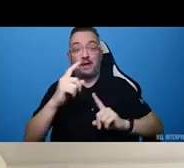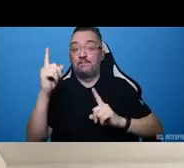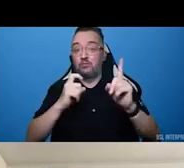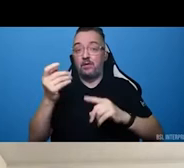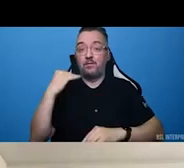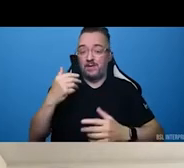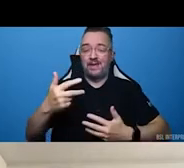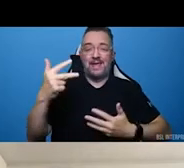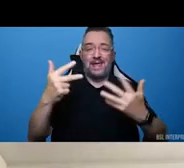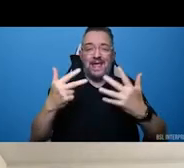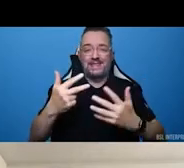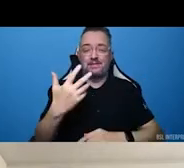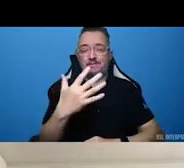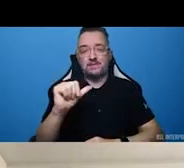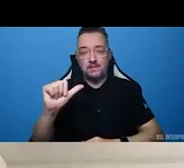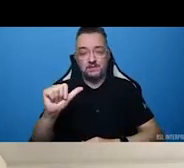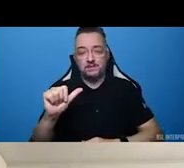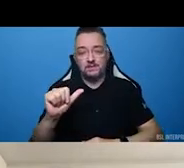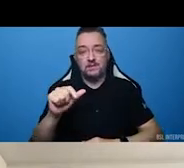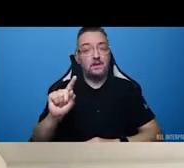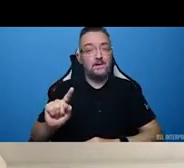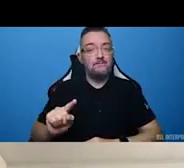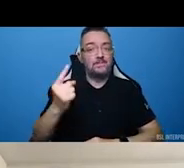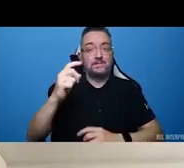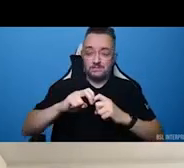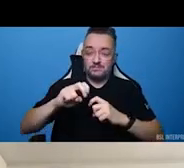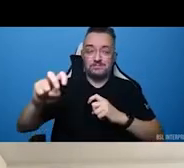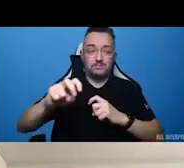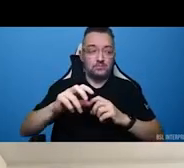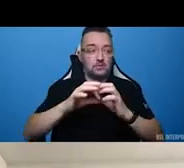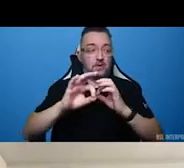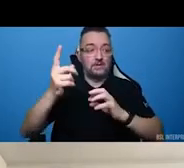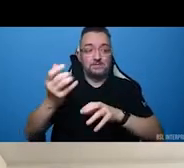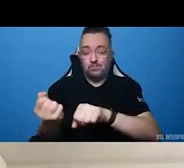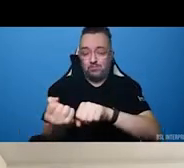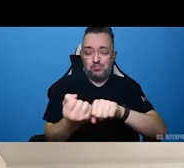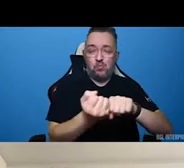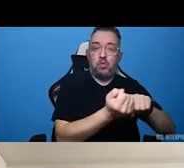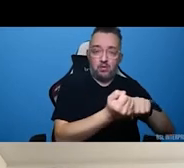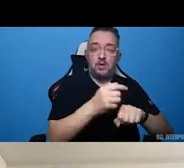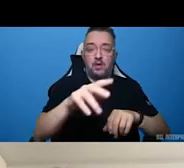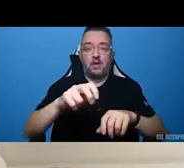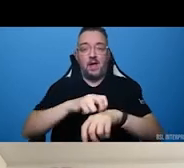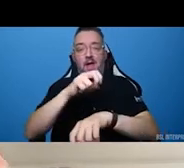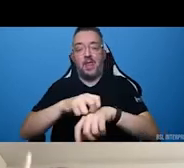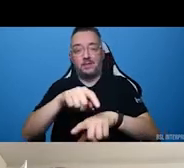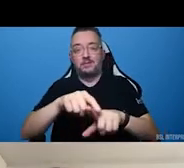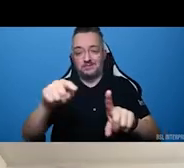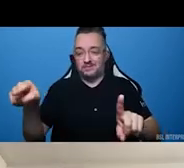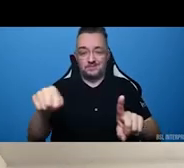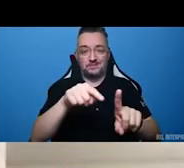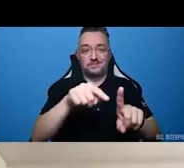1856 when the first transatlantic telecommunication was pulled ashore at Falentia Island off the southwest coast.